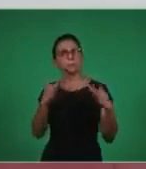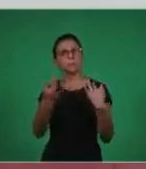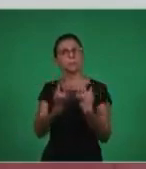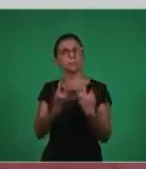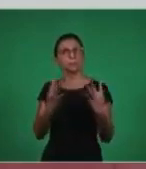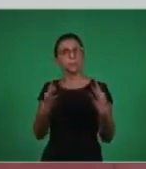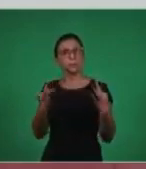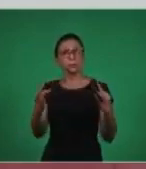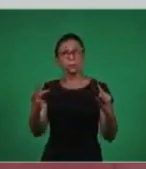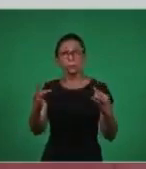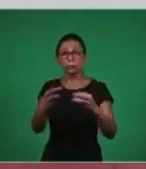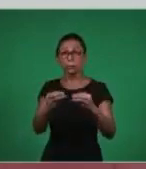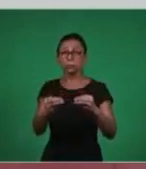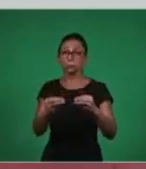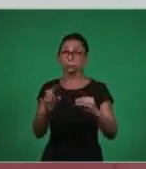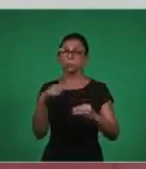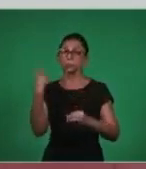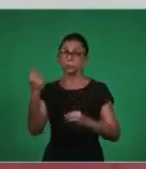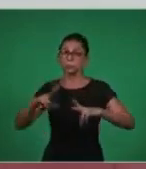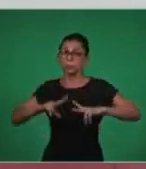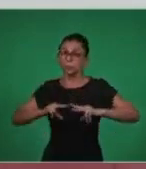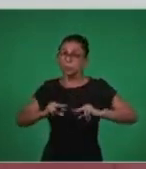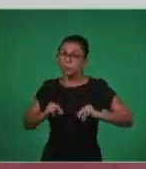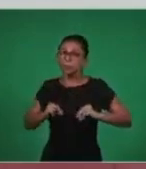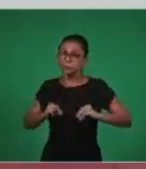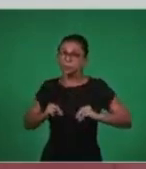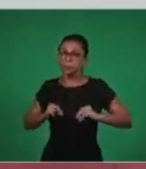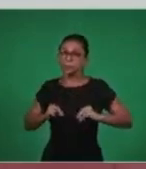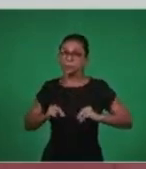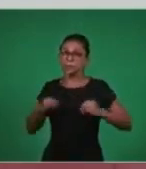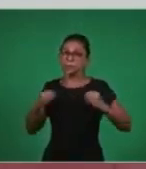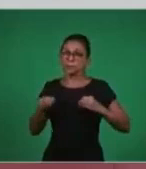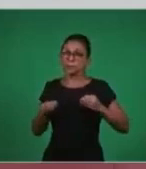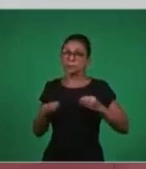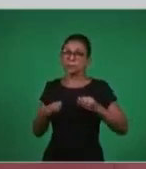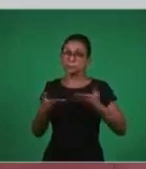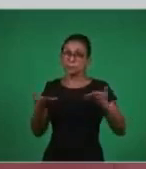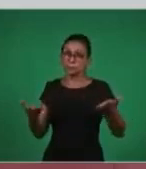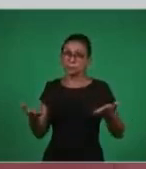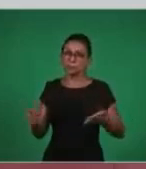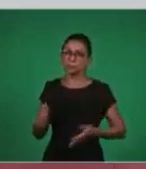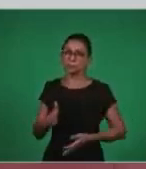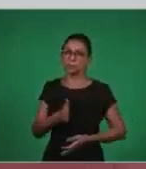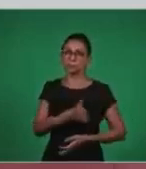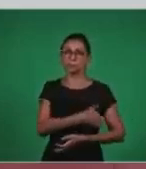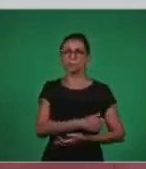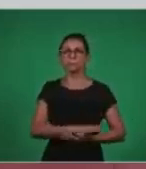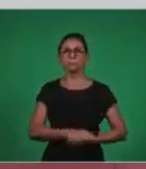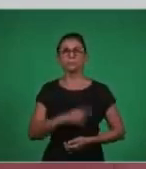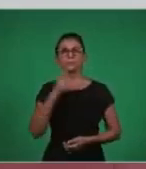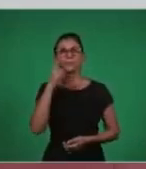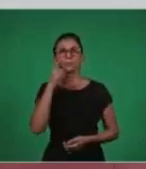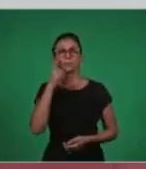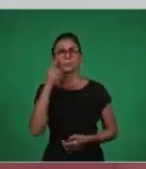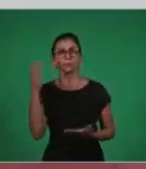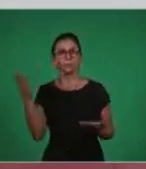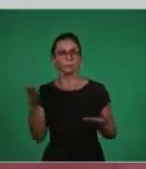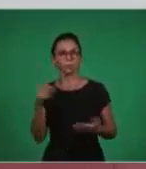relatives, we need to leave something for them. We're going to leave something for them. See our sisters